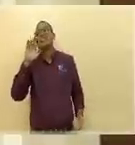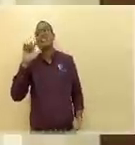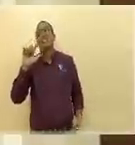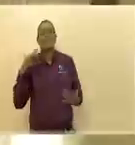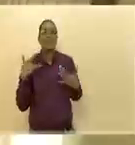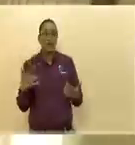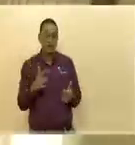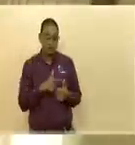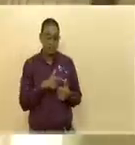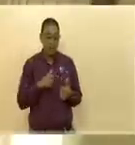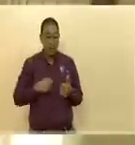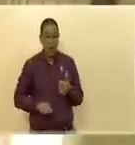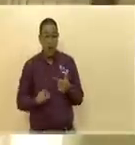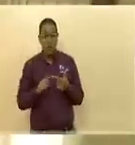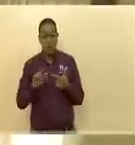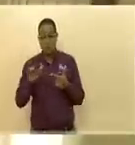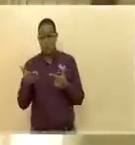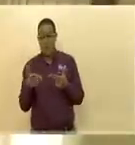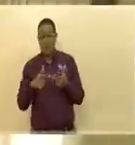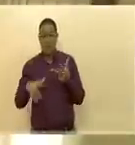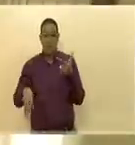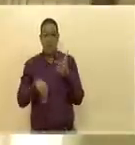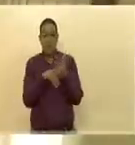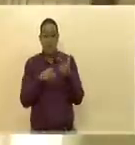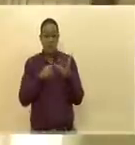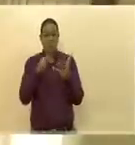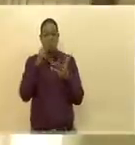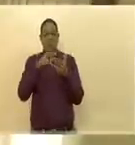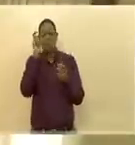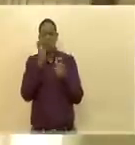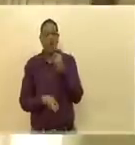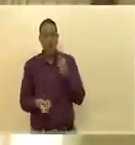death, weddings, change of names,